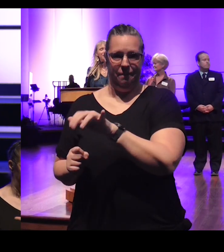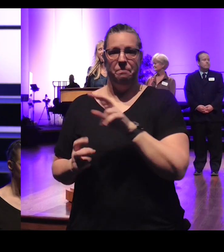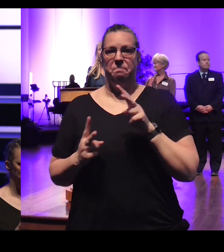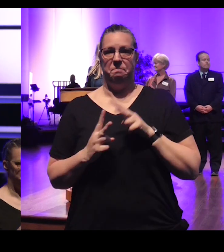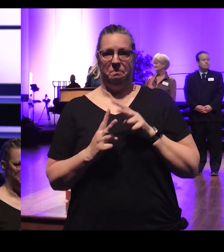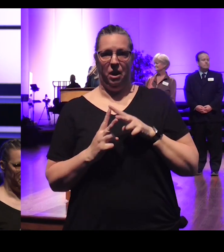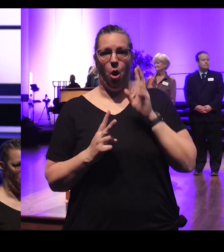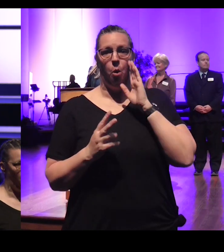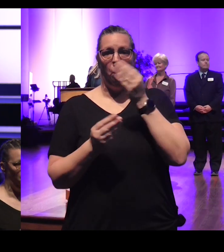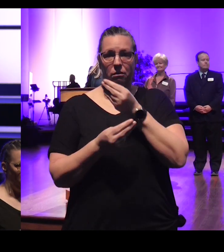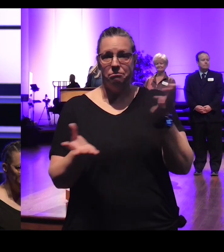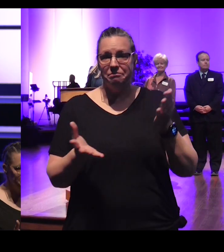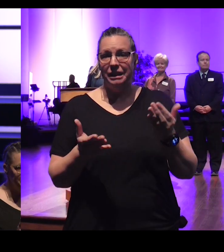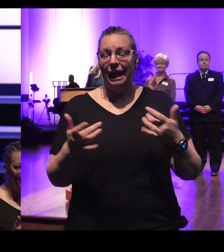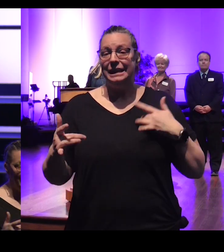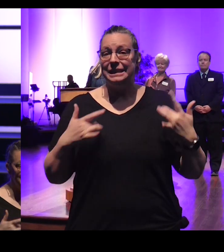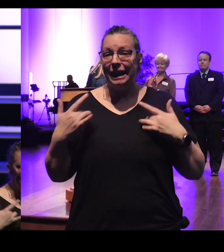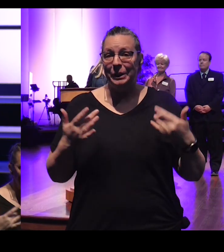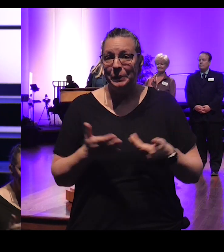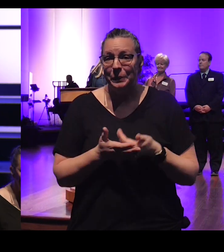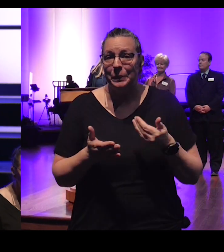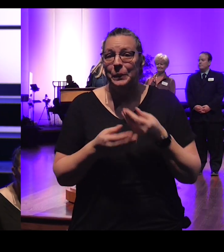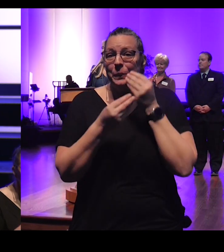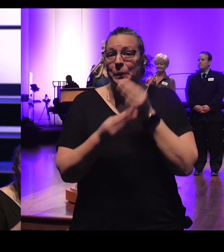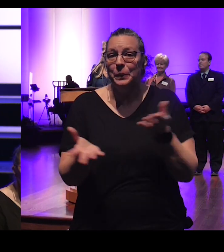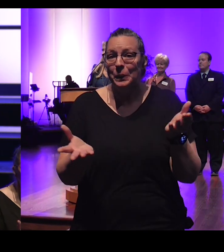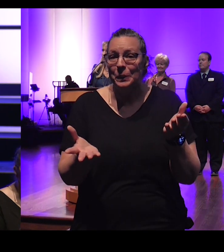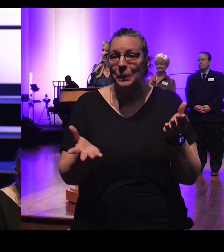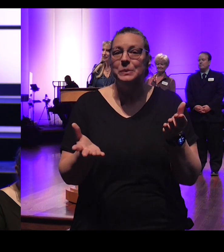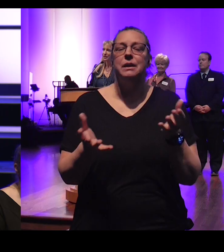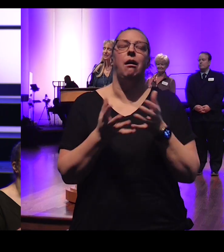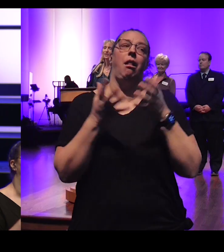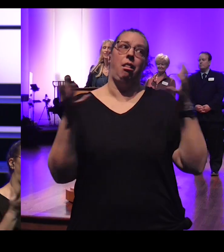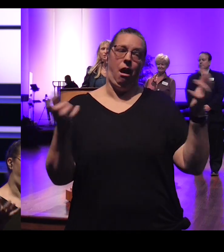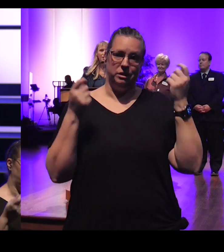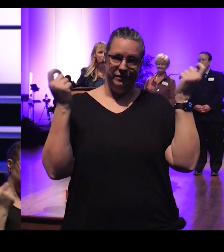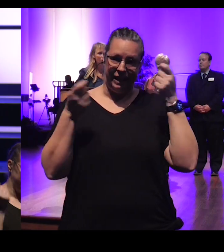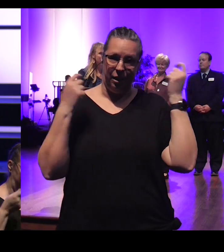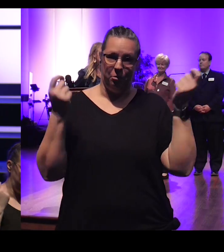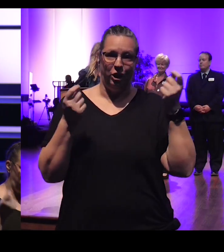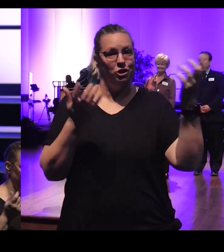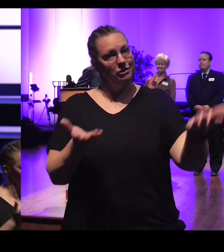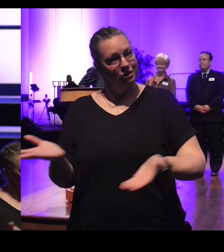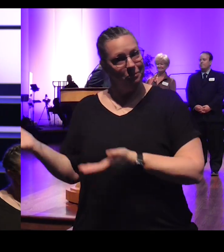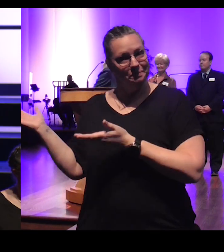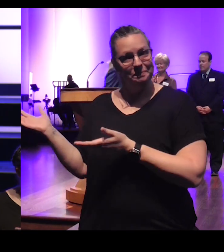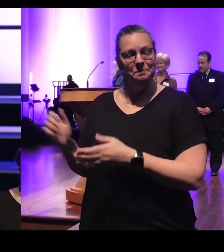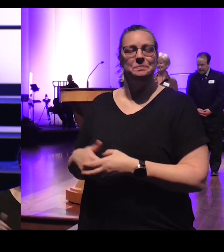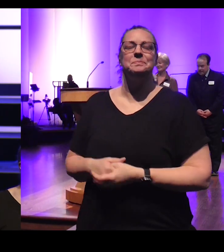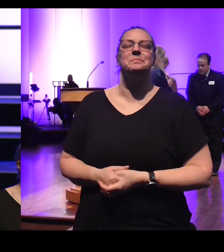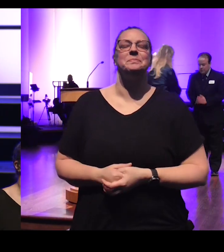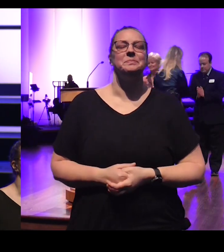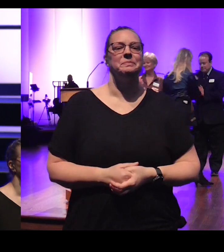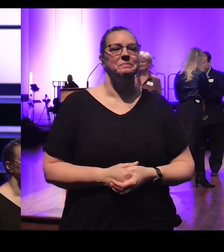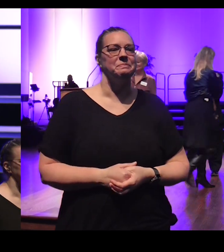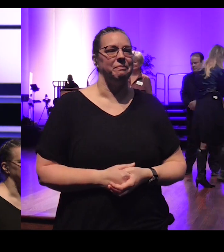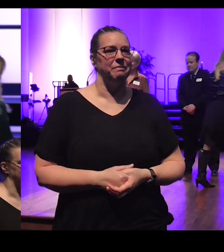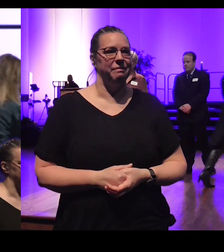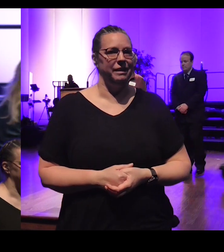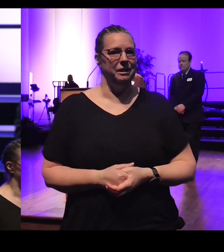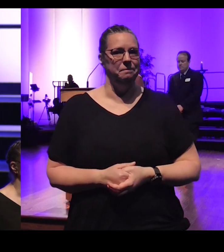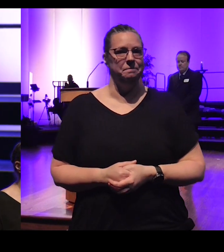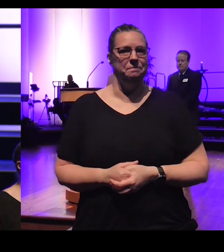some very exciting news, and there is so much to celebrate. So let's welcome them.